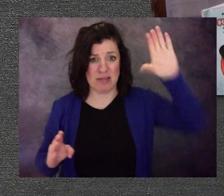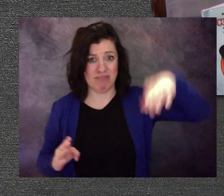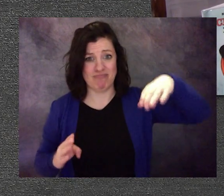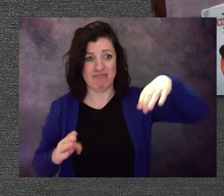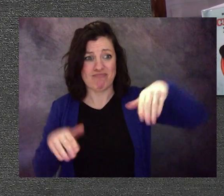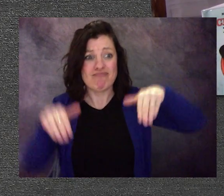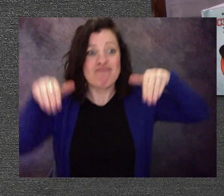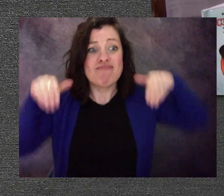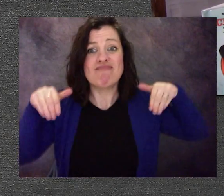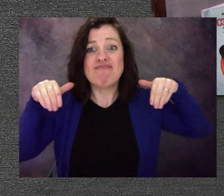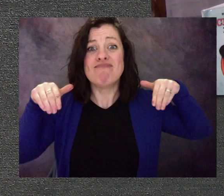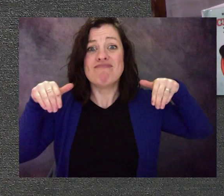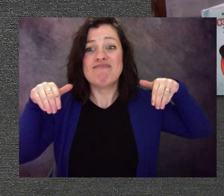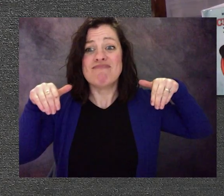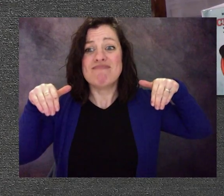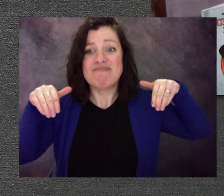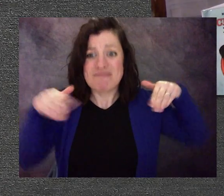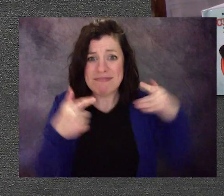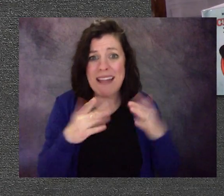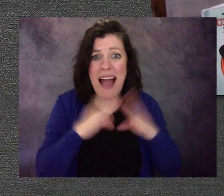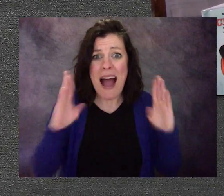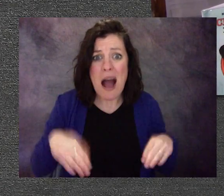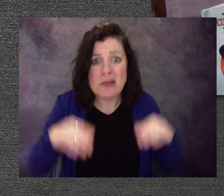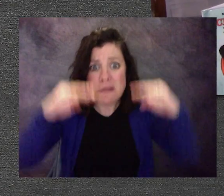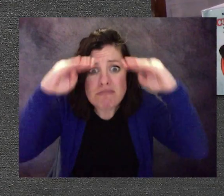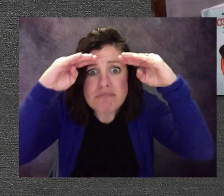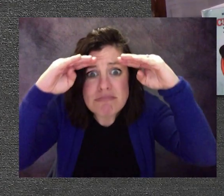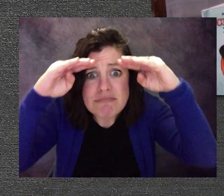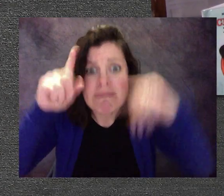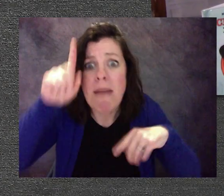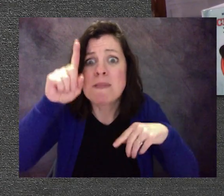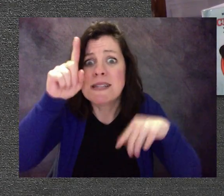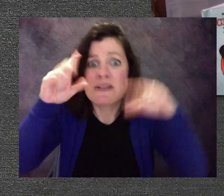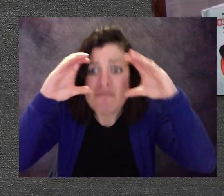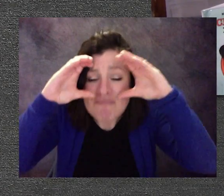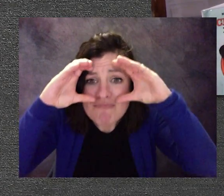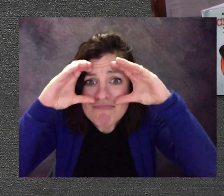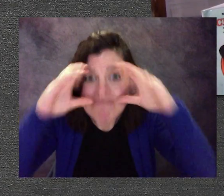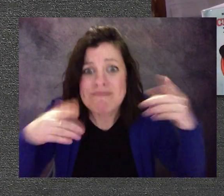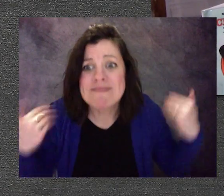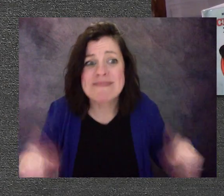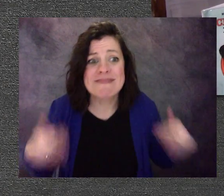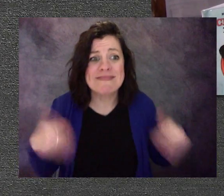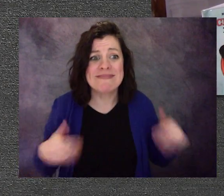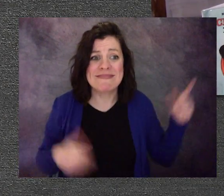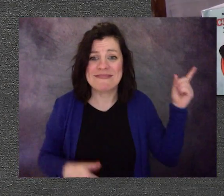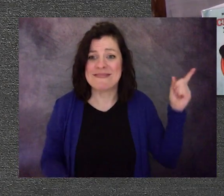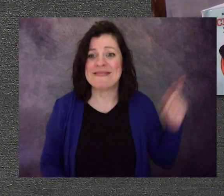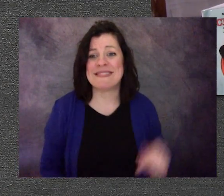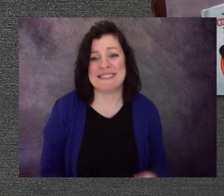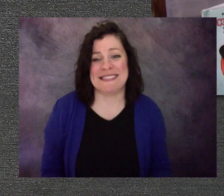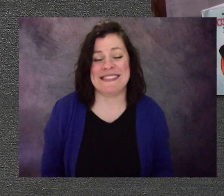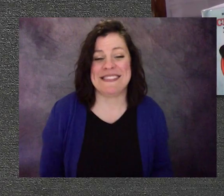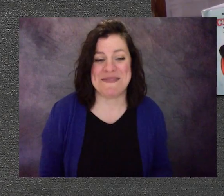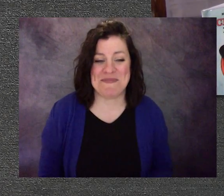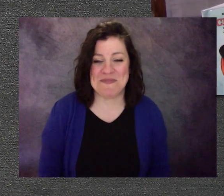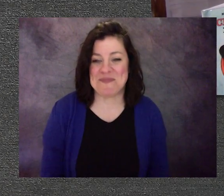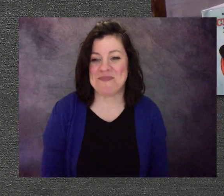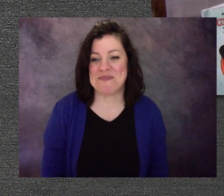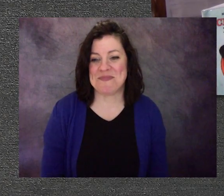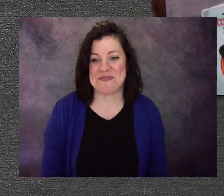Elizabeth's house. Do you think he would fit inside her house? I don't know, it might be a